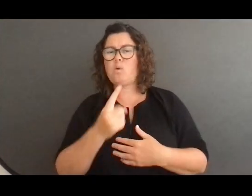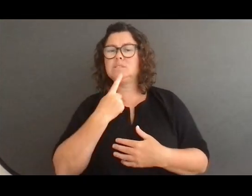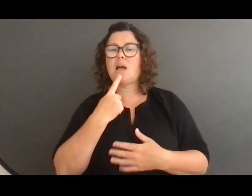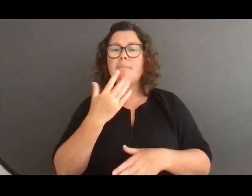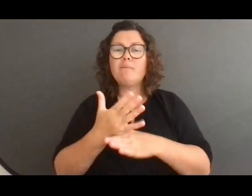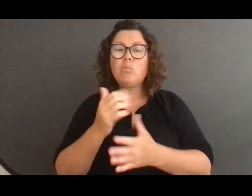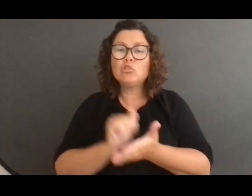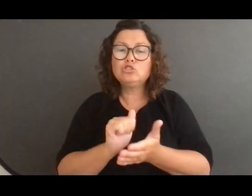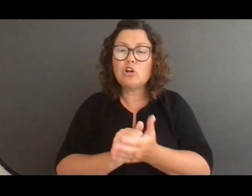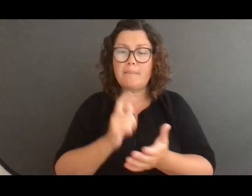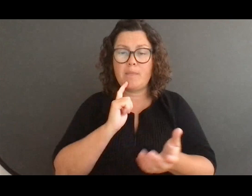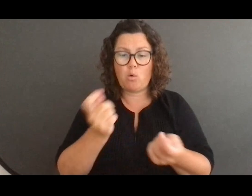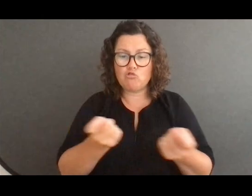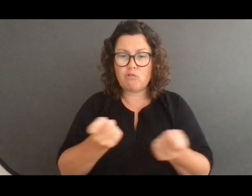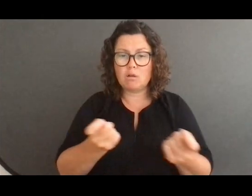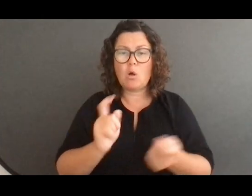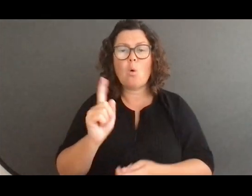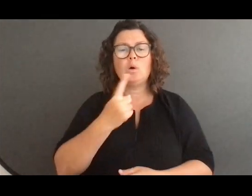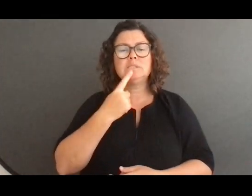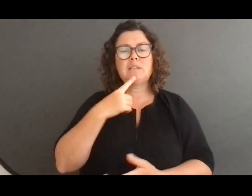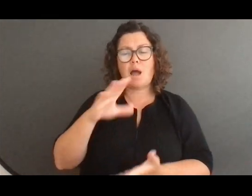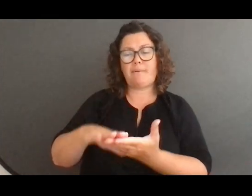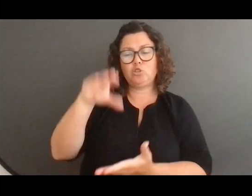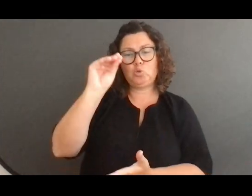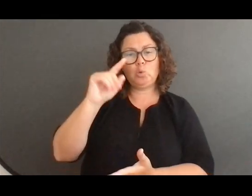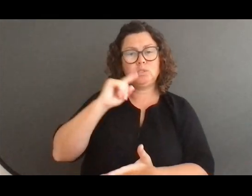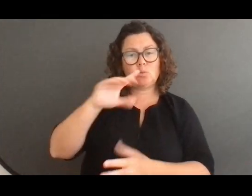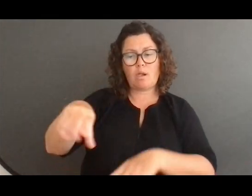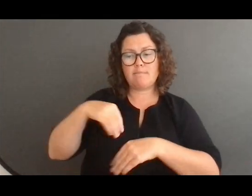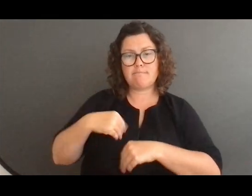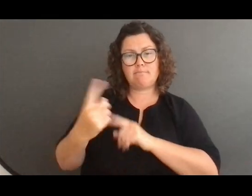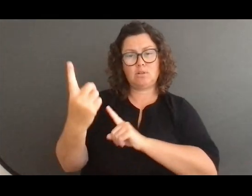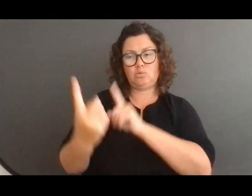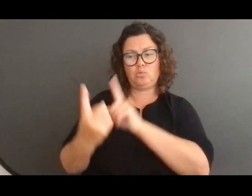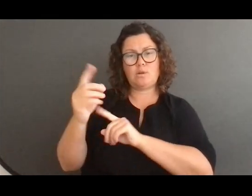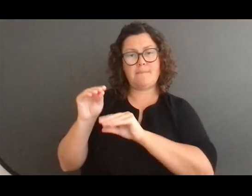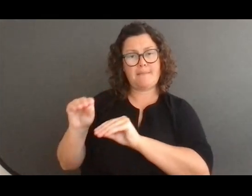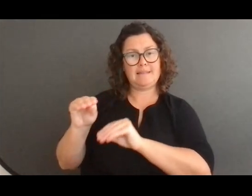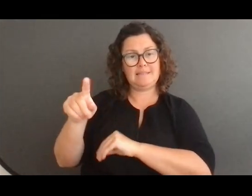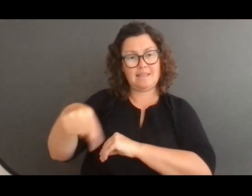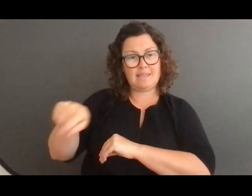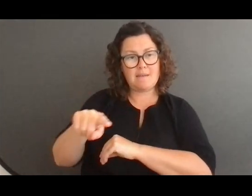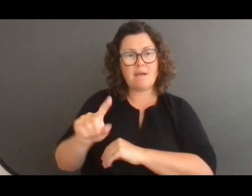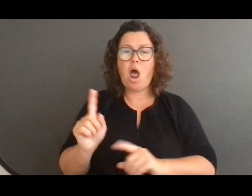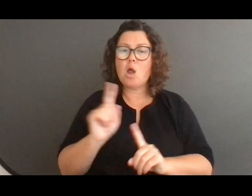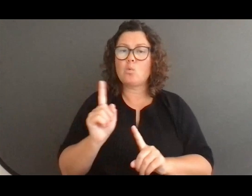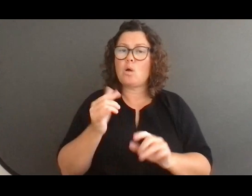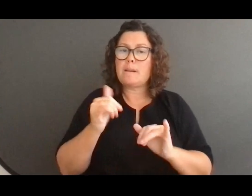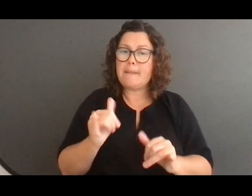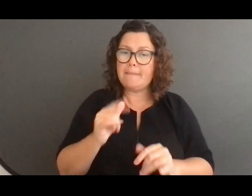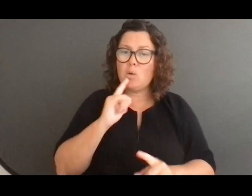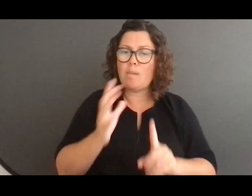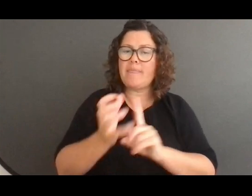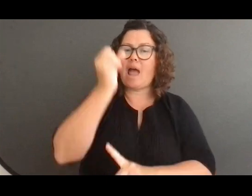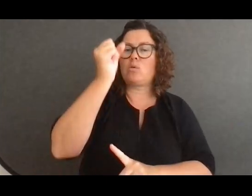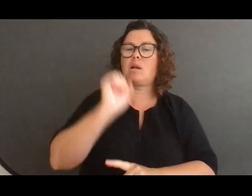as mentees, and what the possible pedagogical outcomes of their work might be. And as a curator,